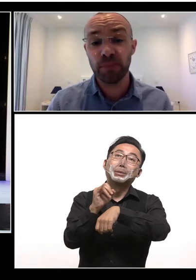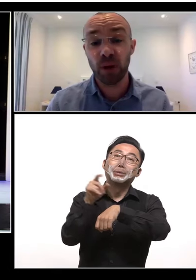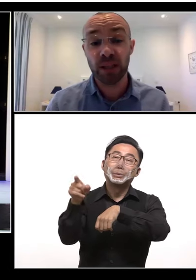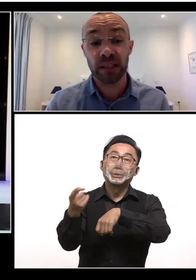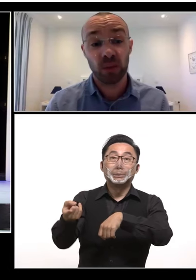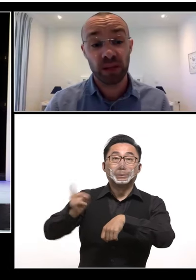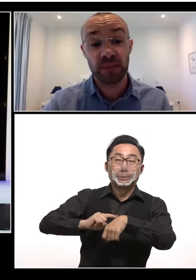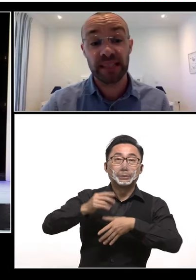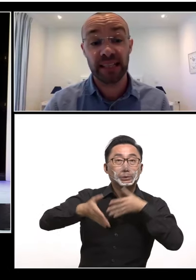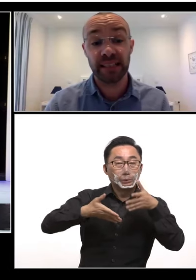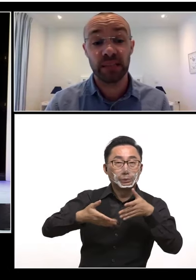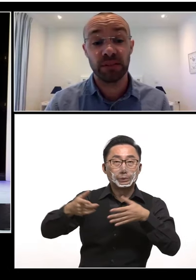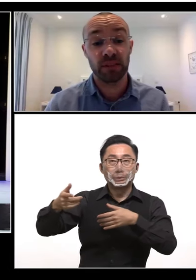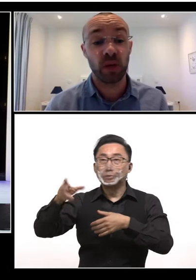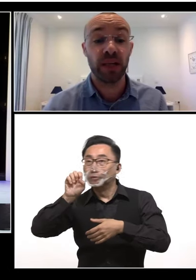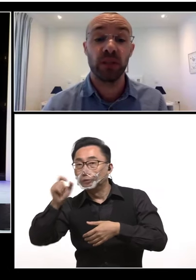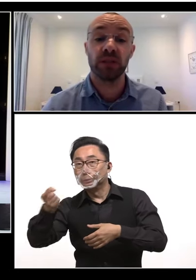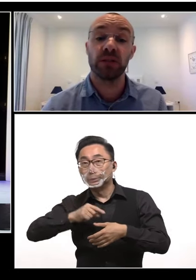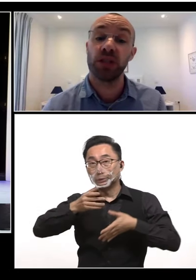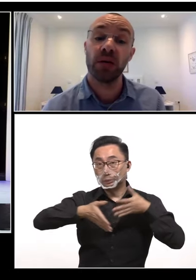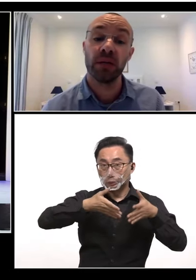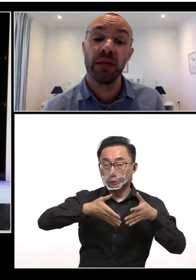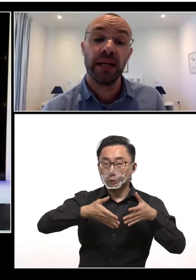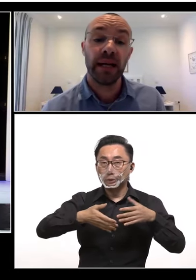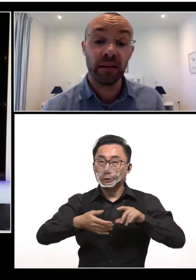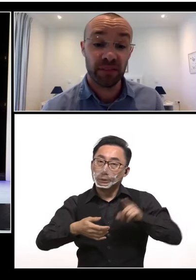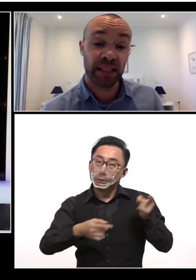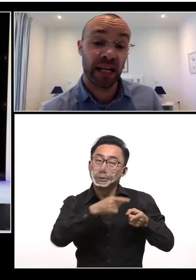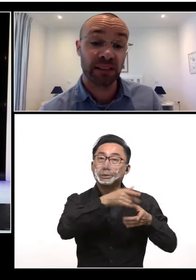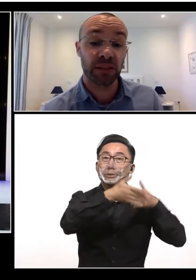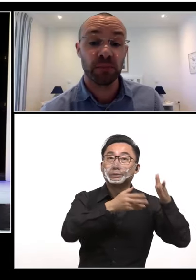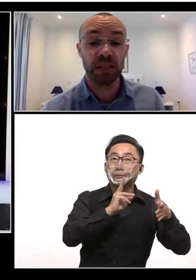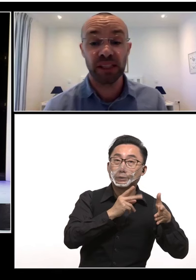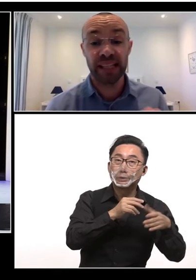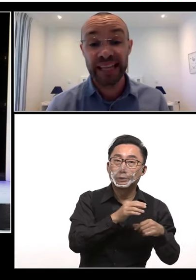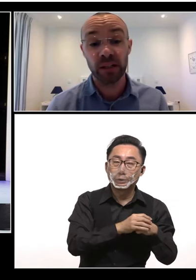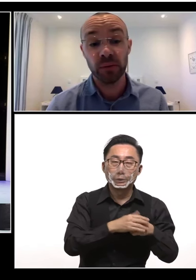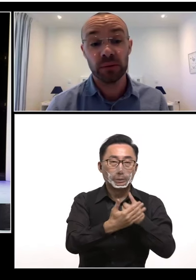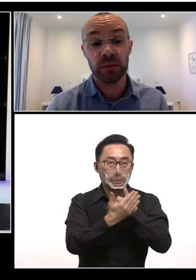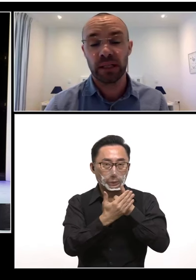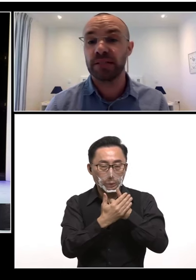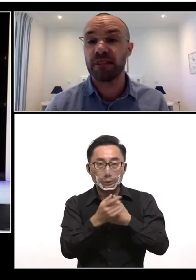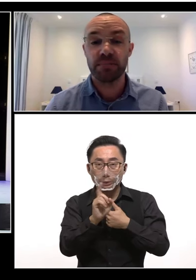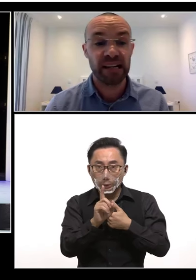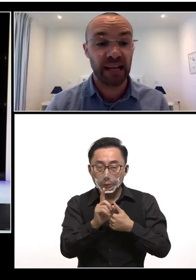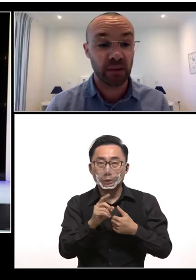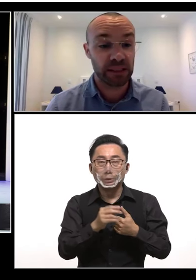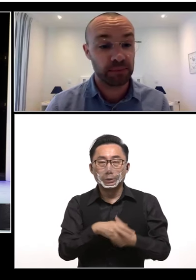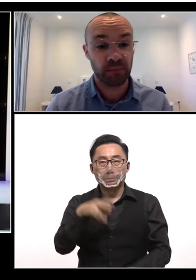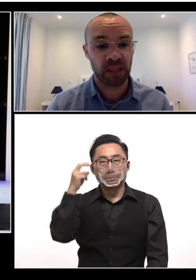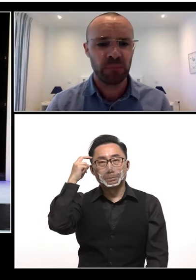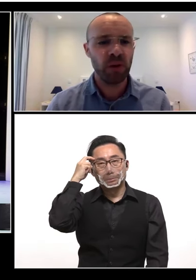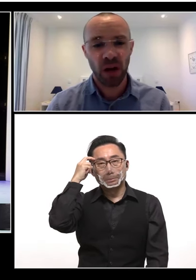Kyra Pollitt, one of the BSL interpreters working with us on the show, helpfully asked us to imagine an igloo and a red brick